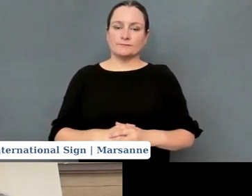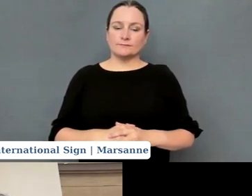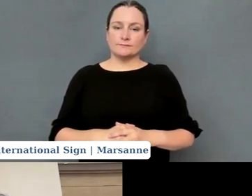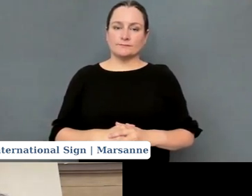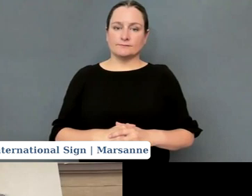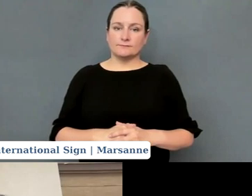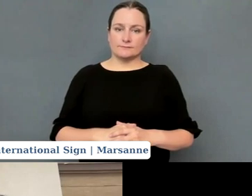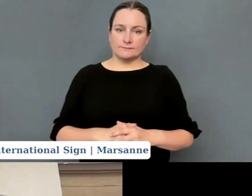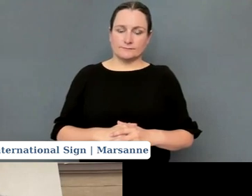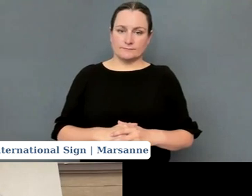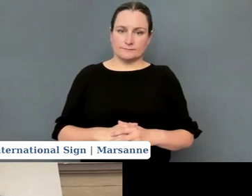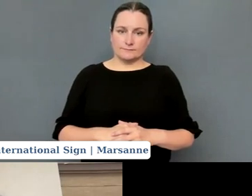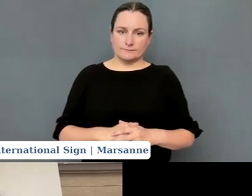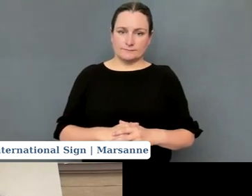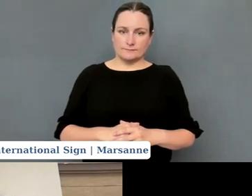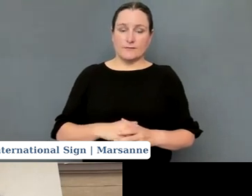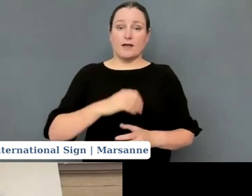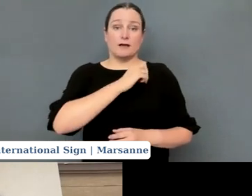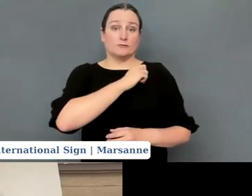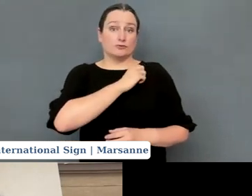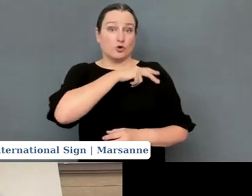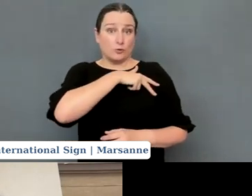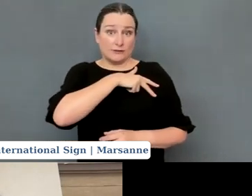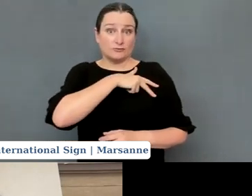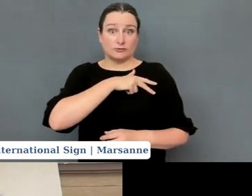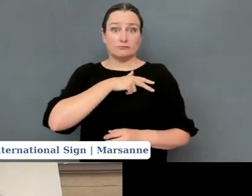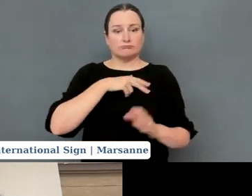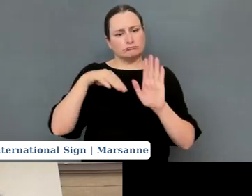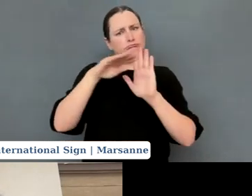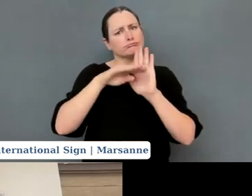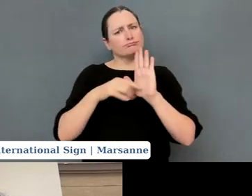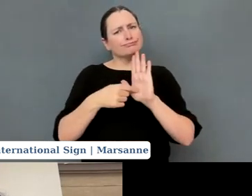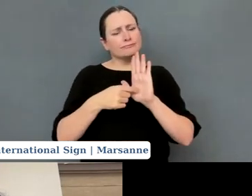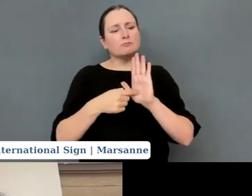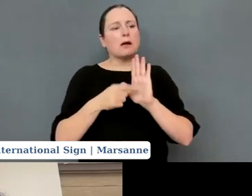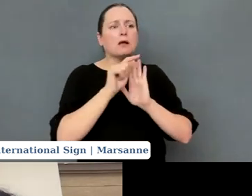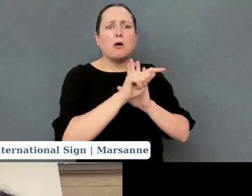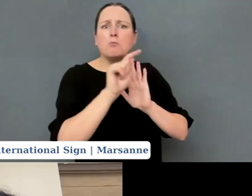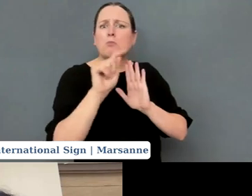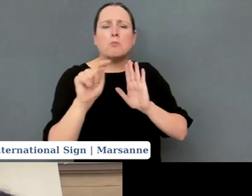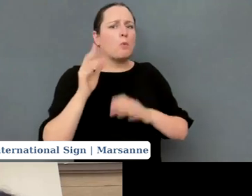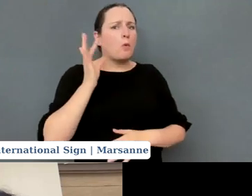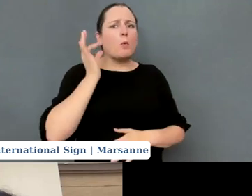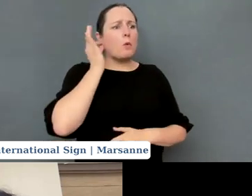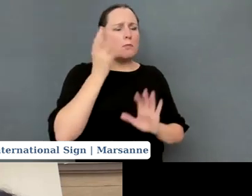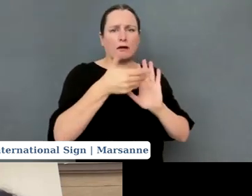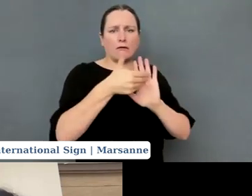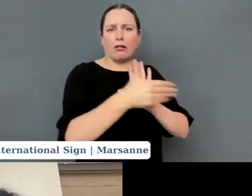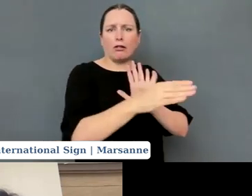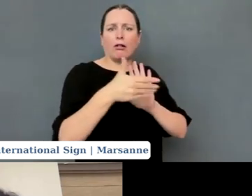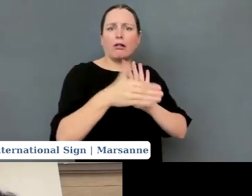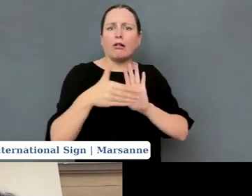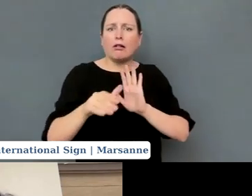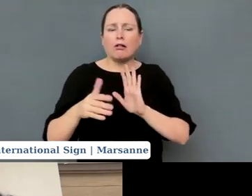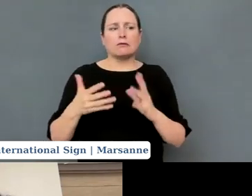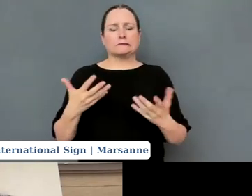covered in the social protection. And one of the